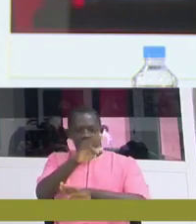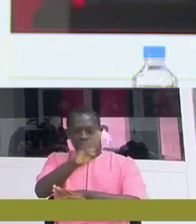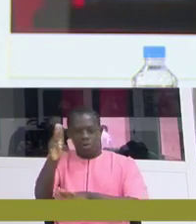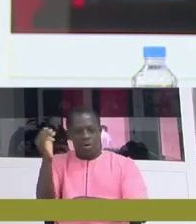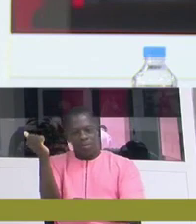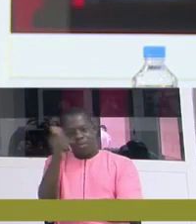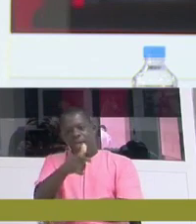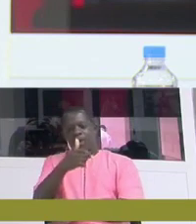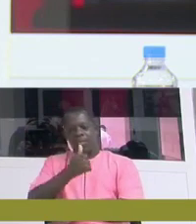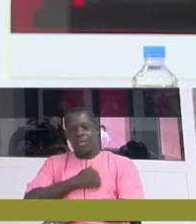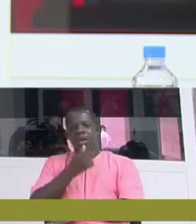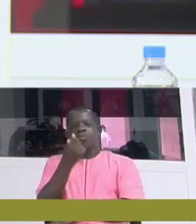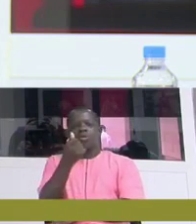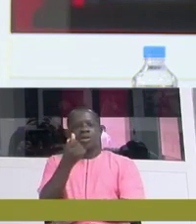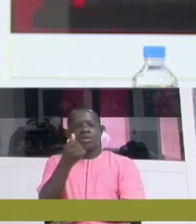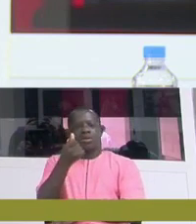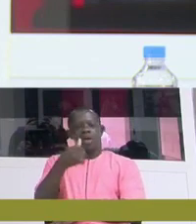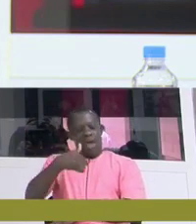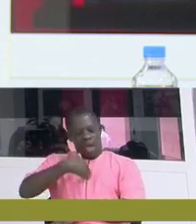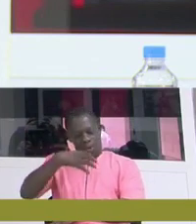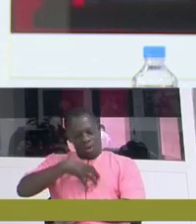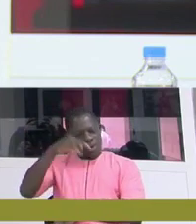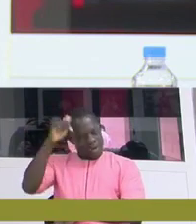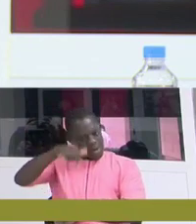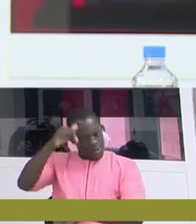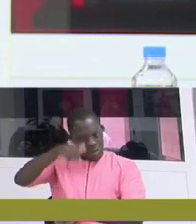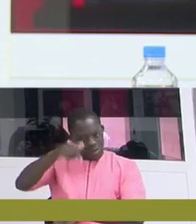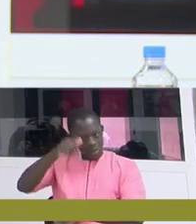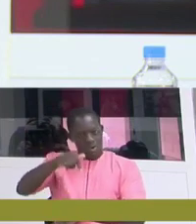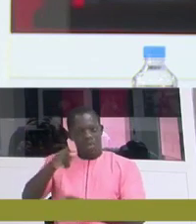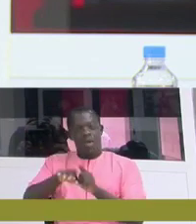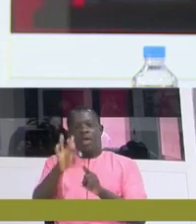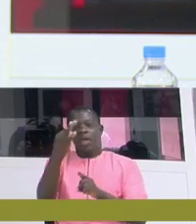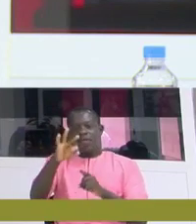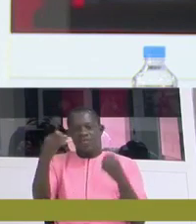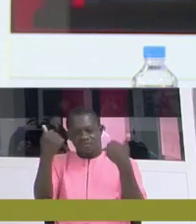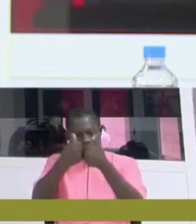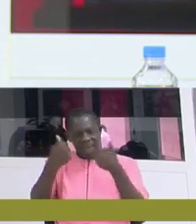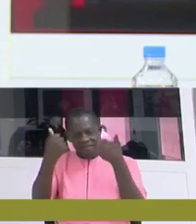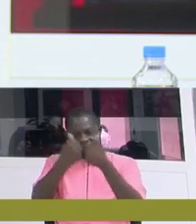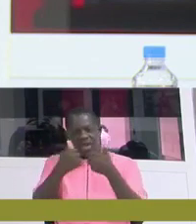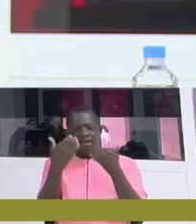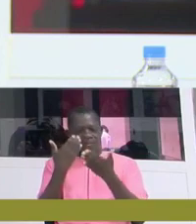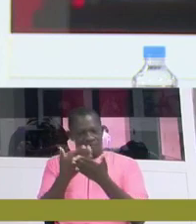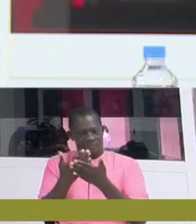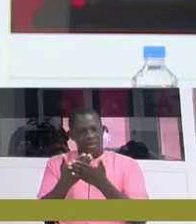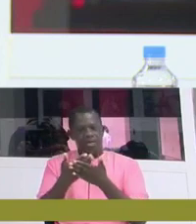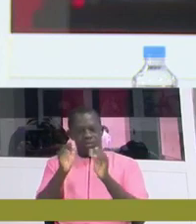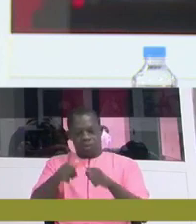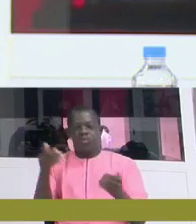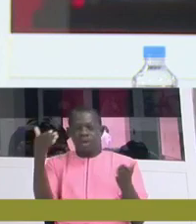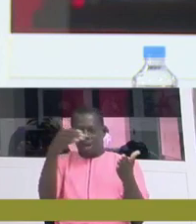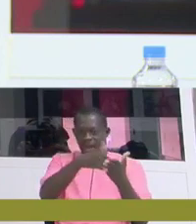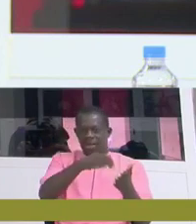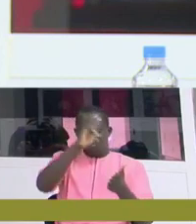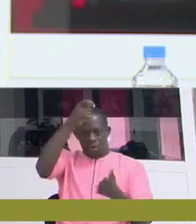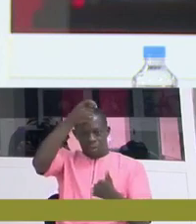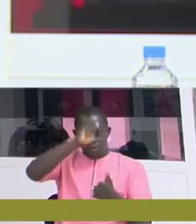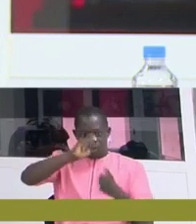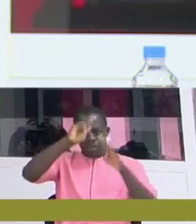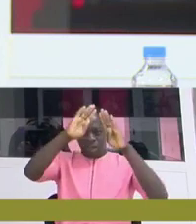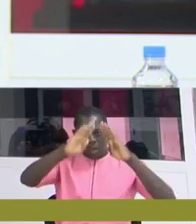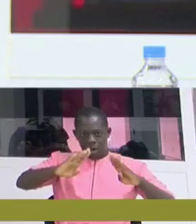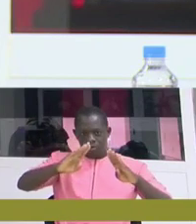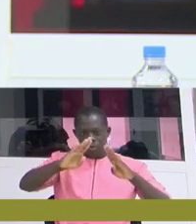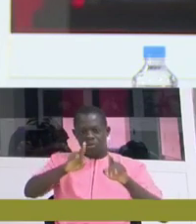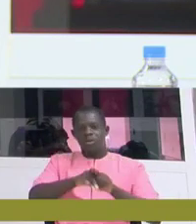my money. Lafita ni nala sign. This is what I want now. Nga kelo kajang. After we fought here. Nung futata police olia. And get to the police. Police will